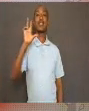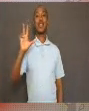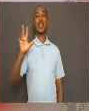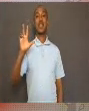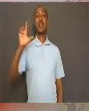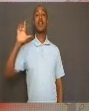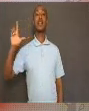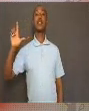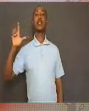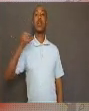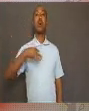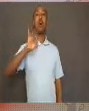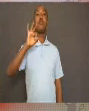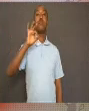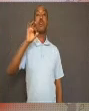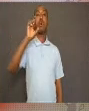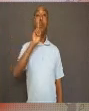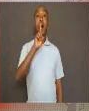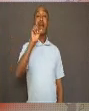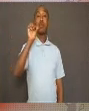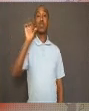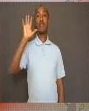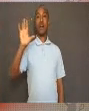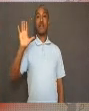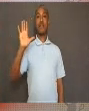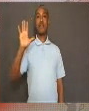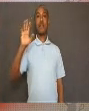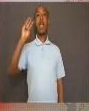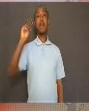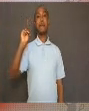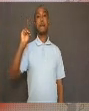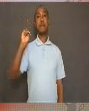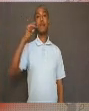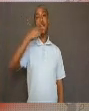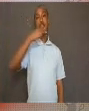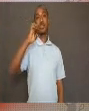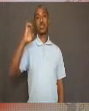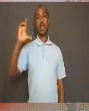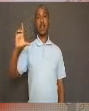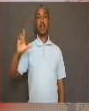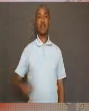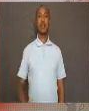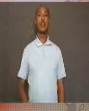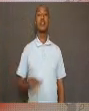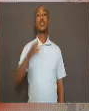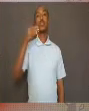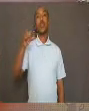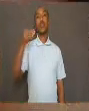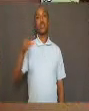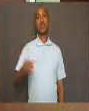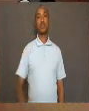2.3 liters of a 1.5 m hydrochloric acid solution.